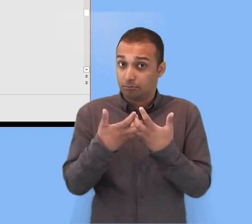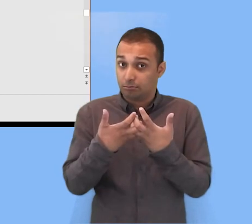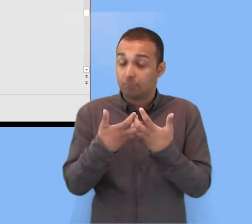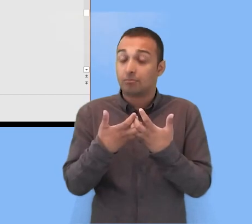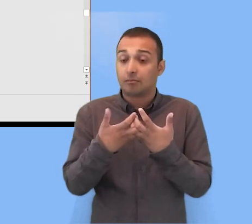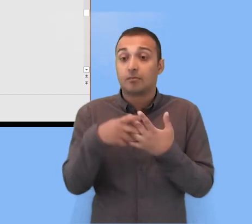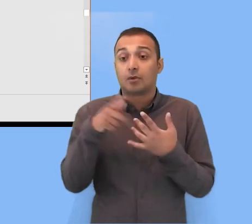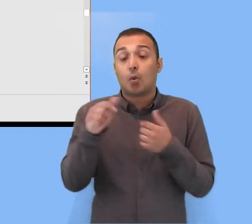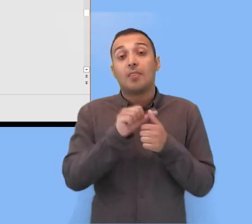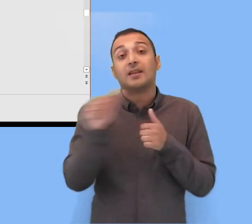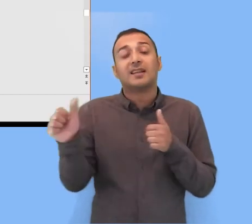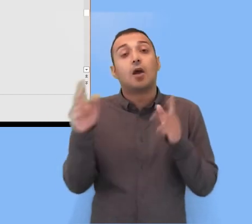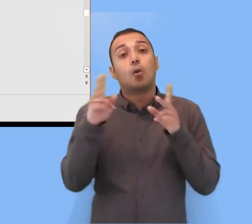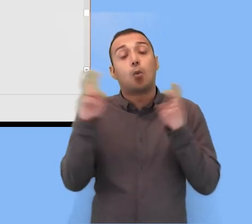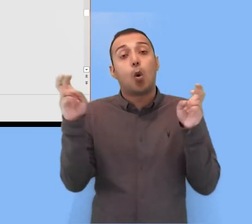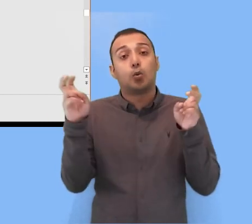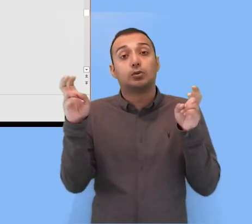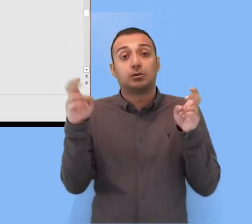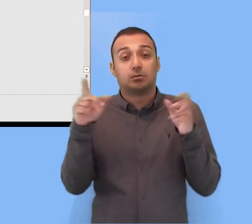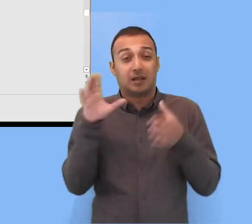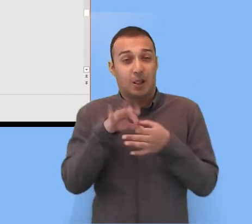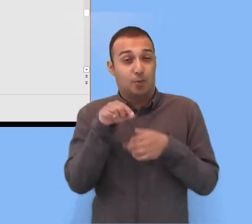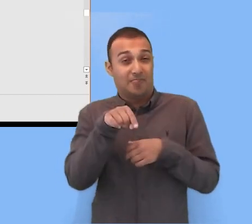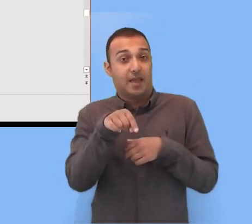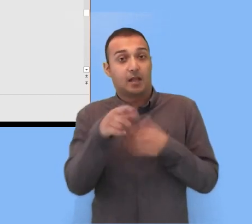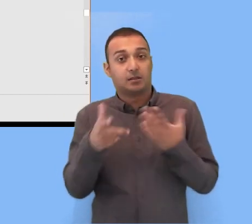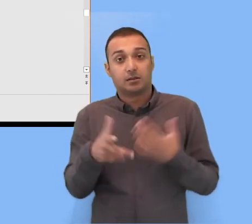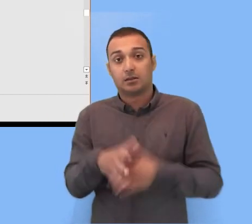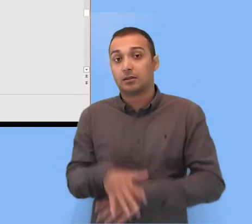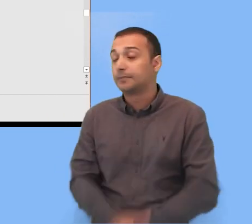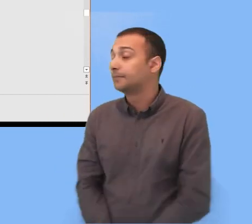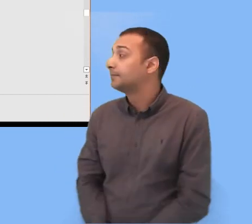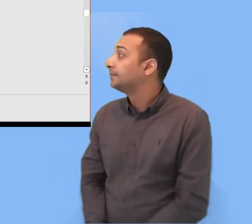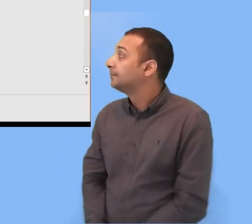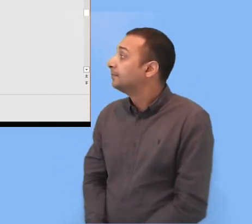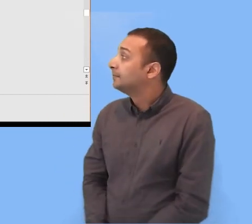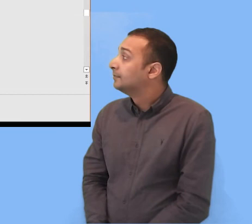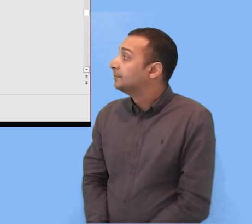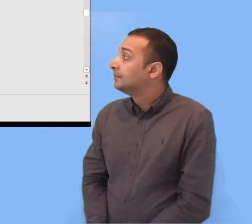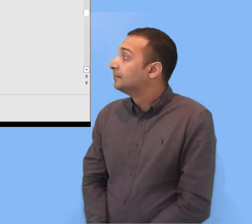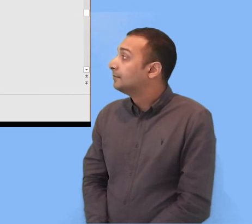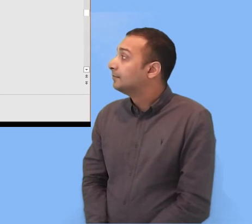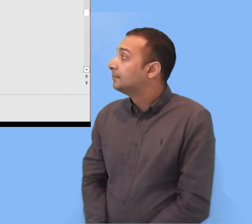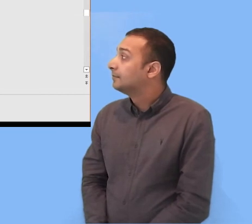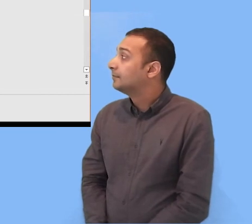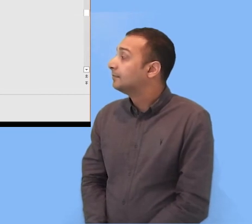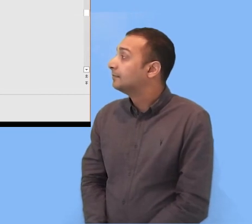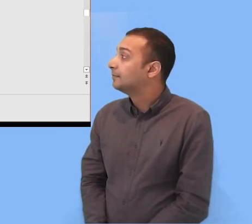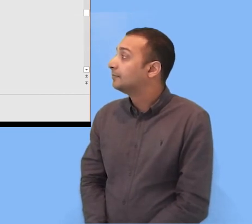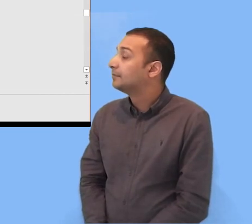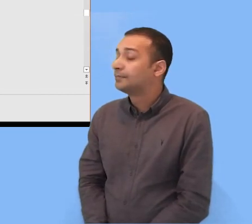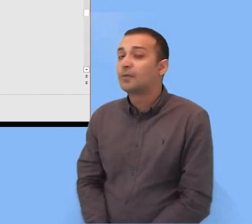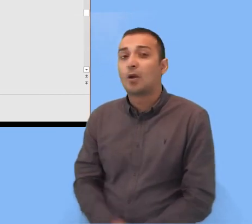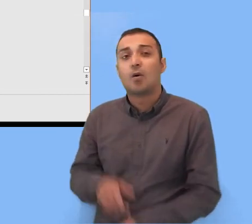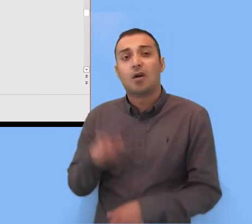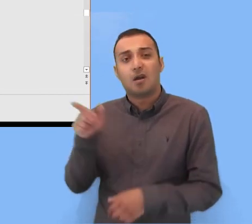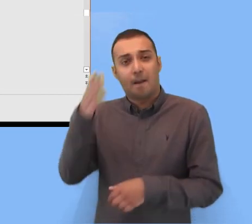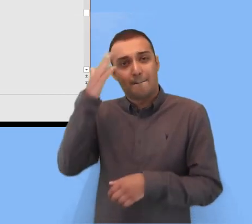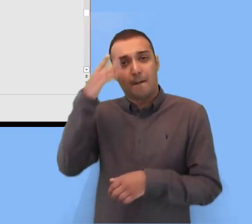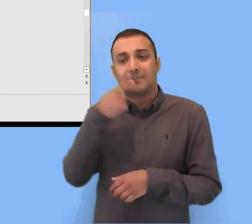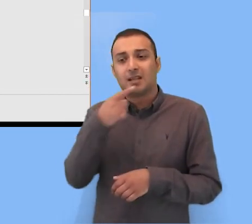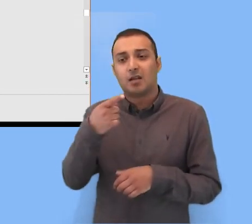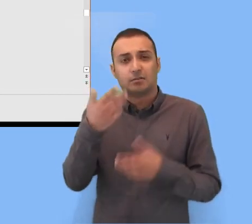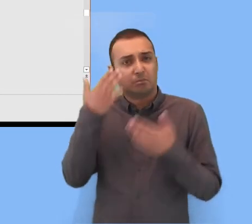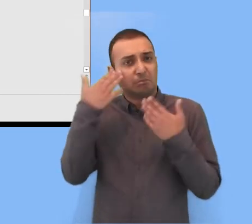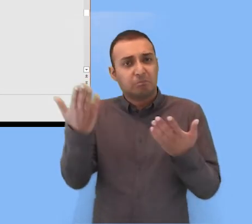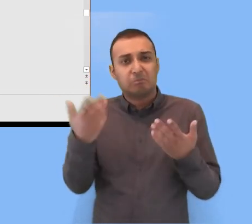actually in the light of that kind of conversation. She said, "I don't know, sometimes I wonder if I should have gone